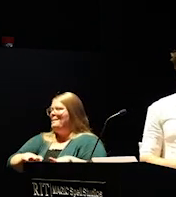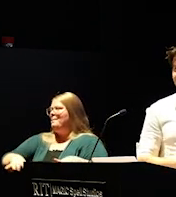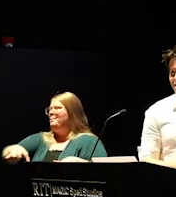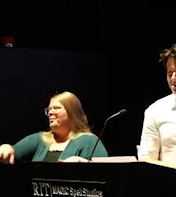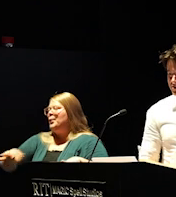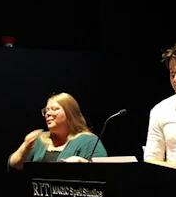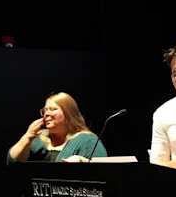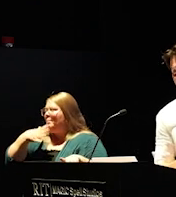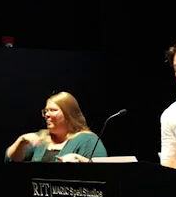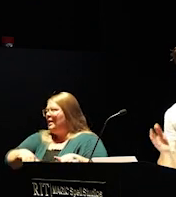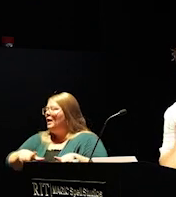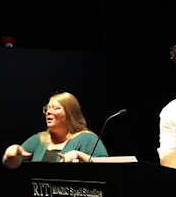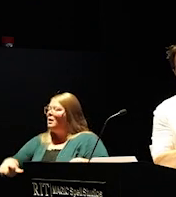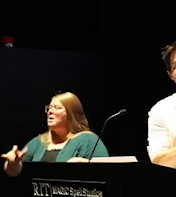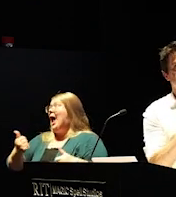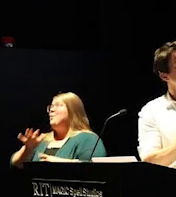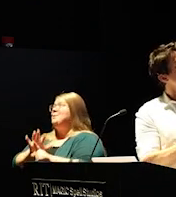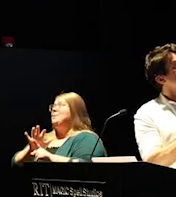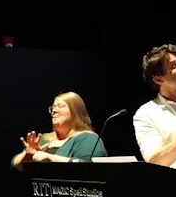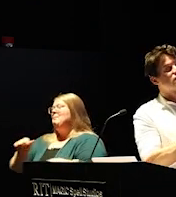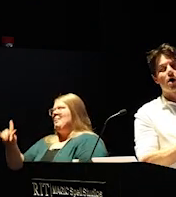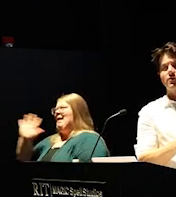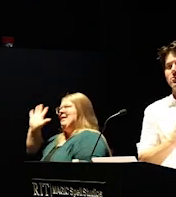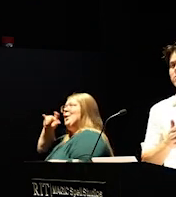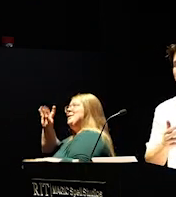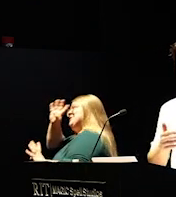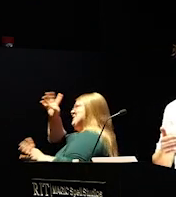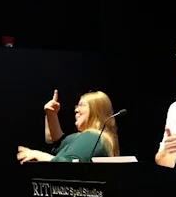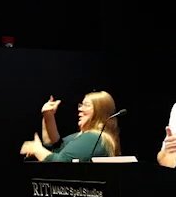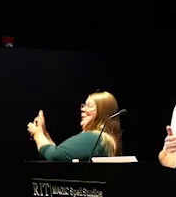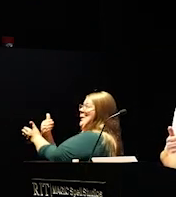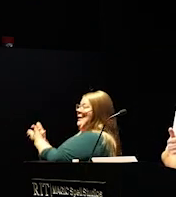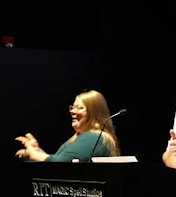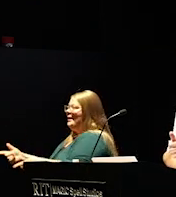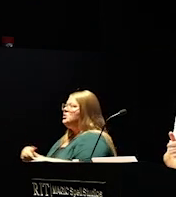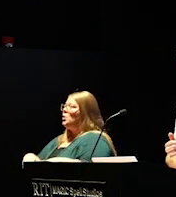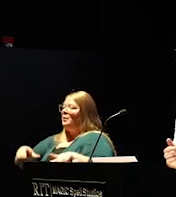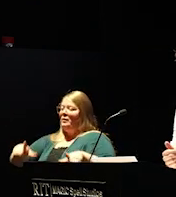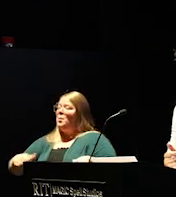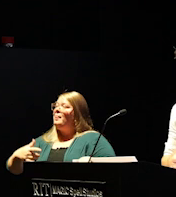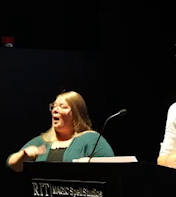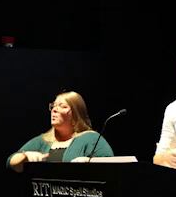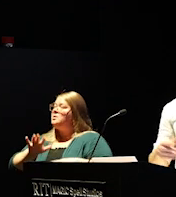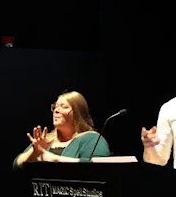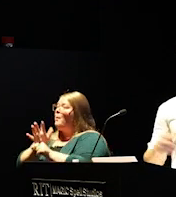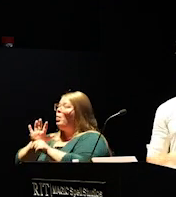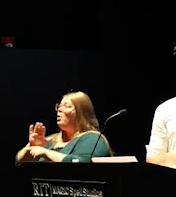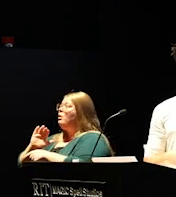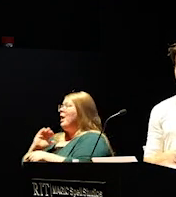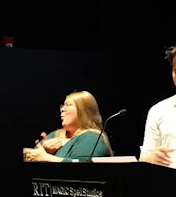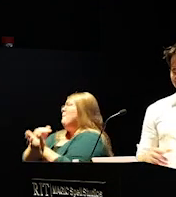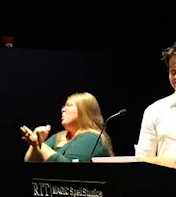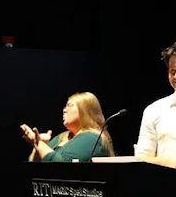like cutting edge to have your own charcuterie. We thought that we would call it Cure. Then I,